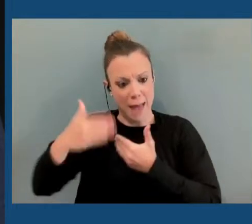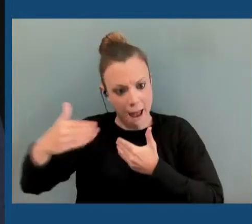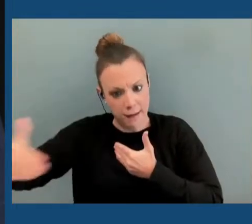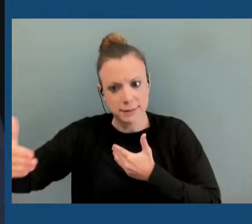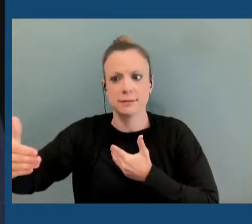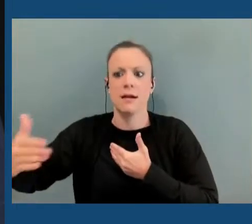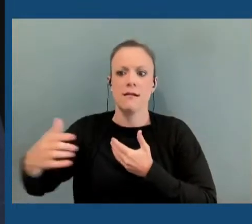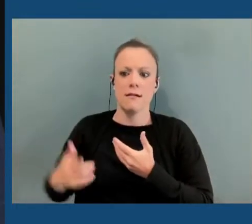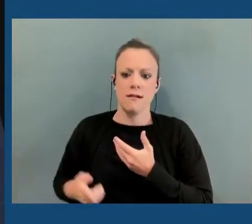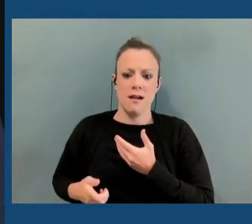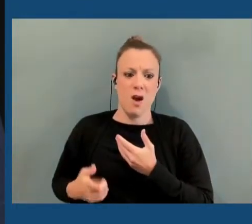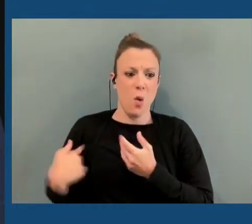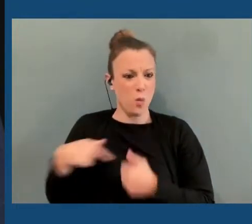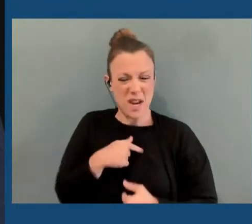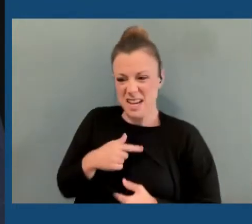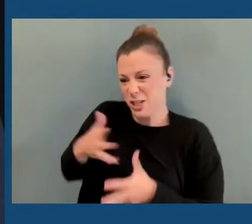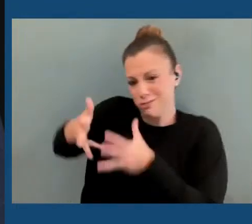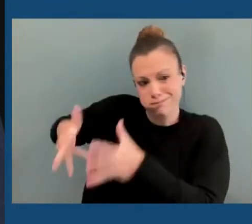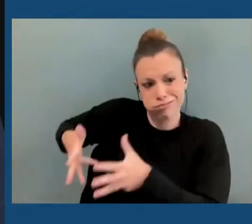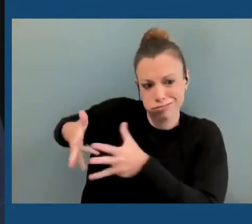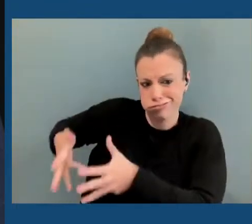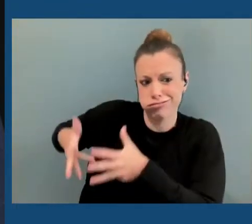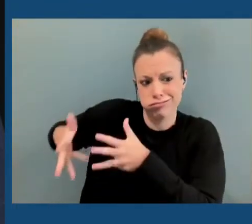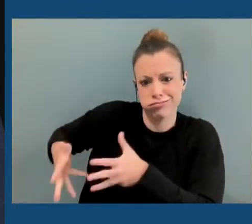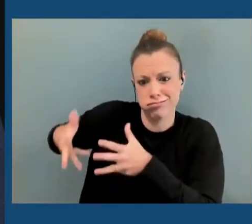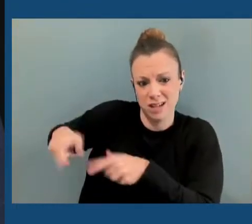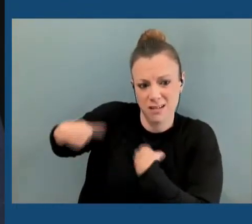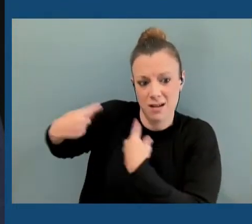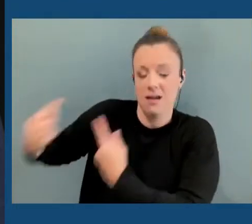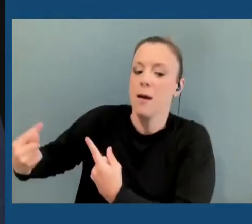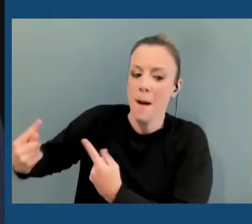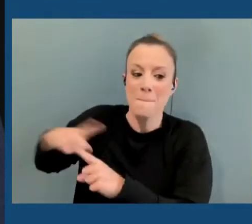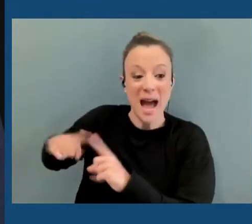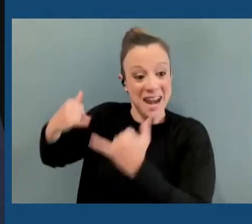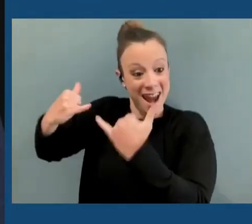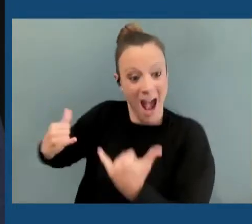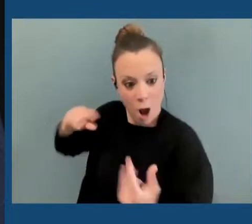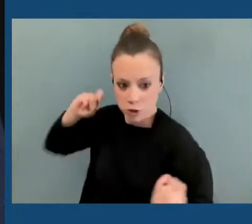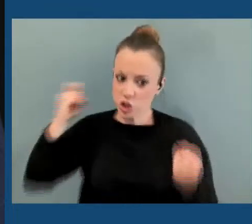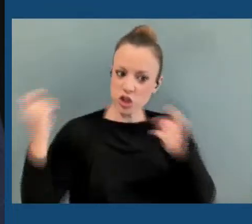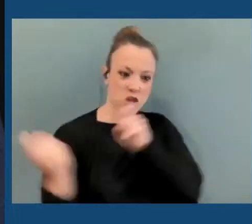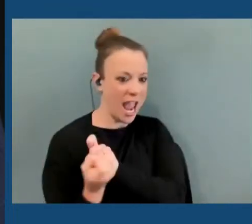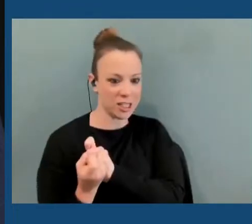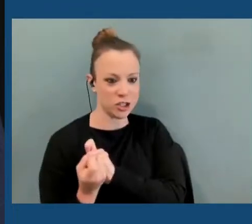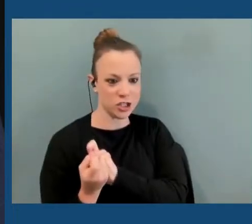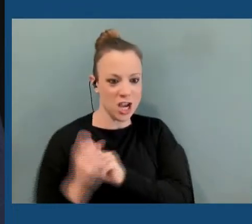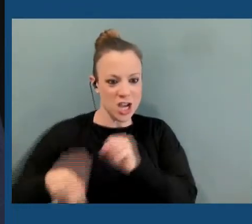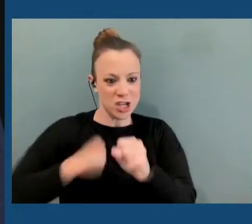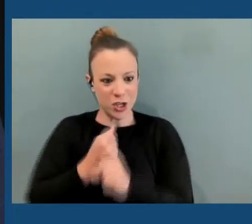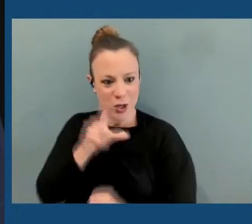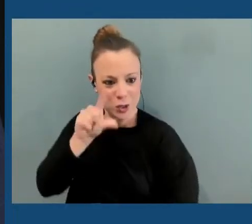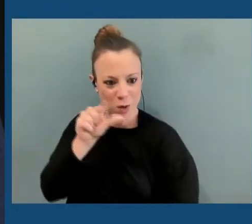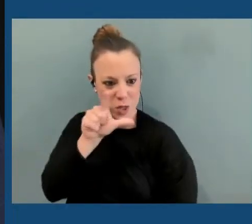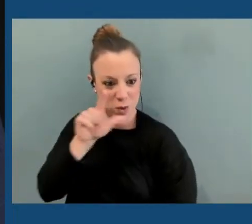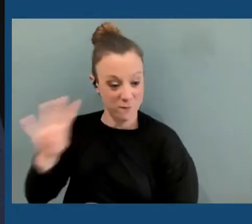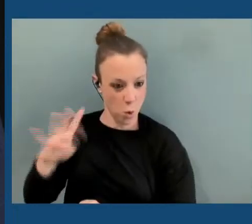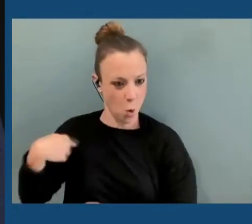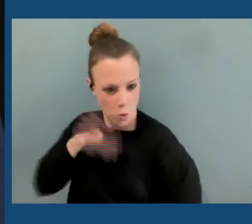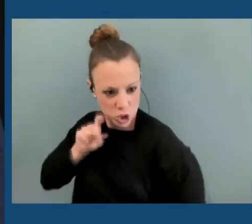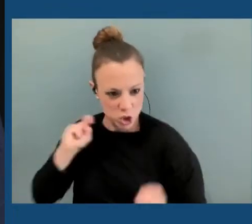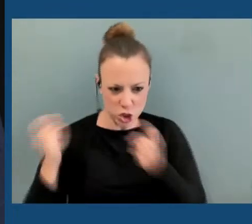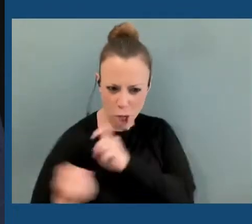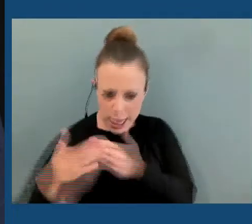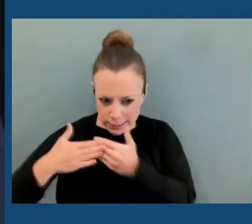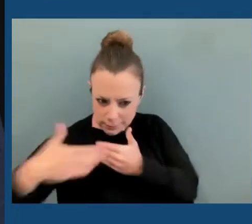to do something, but that's not who we are. That's not who we are in 2024 in Central New York and in the city of Syracuse and the state of New York.